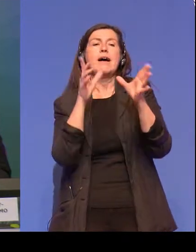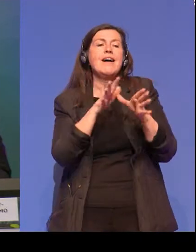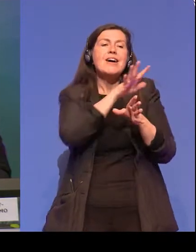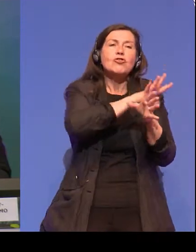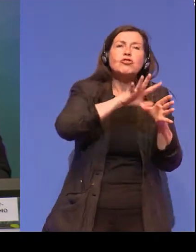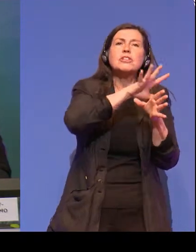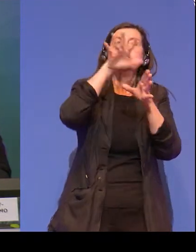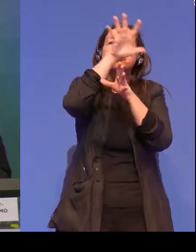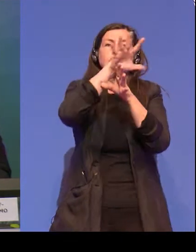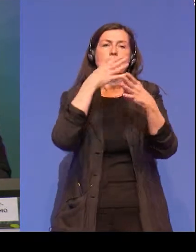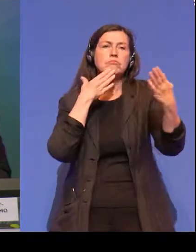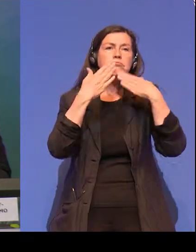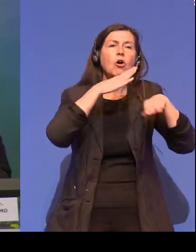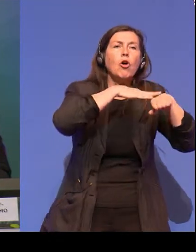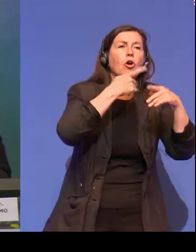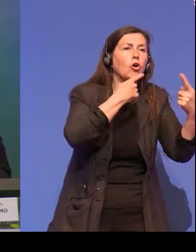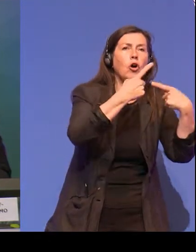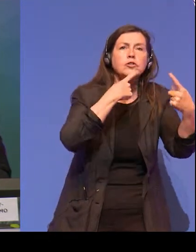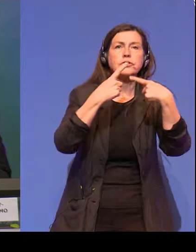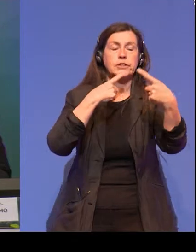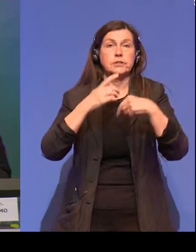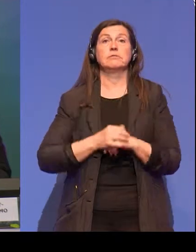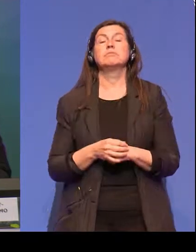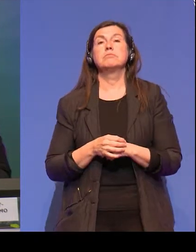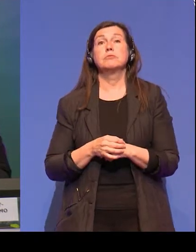will hear from